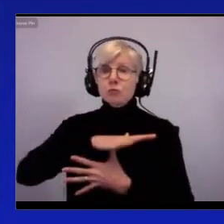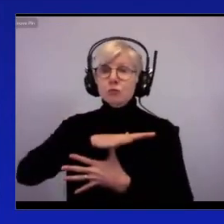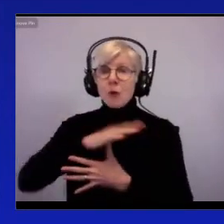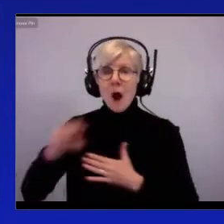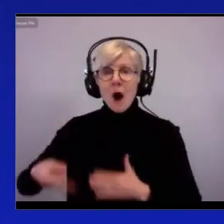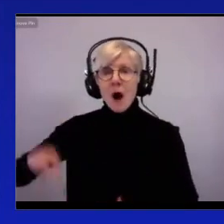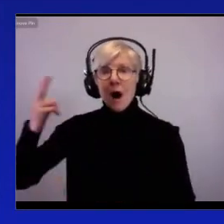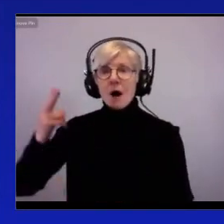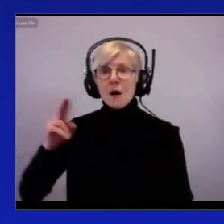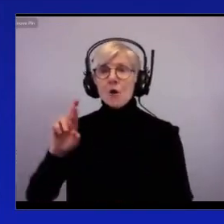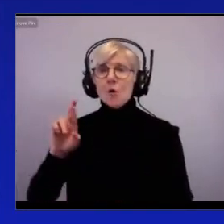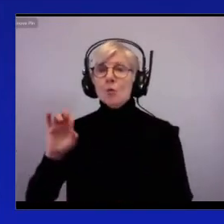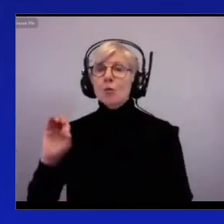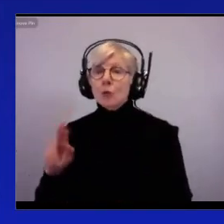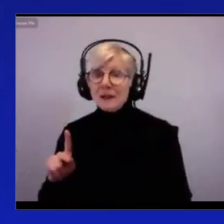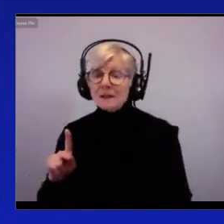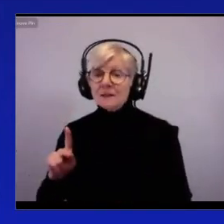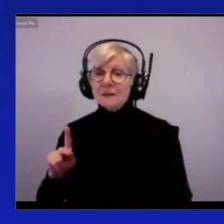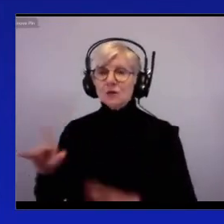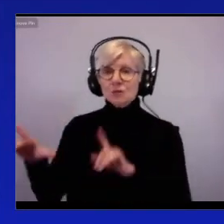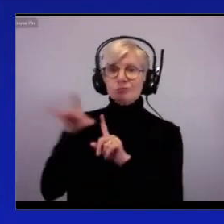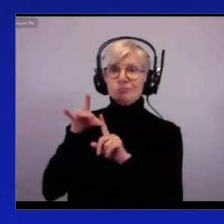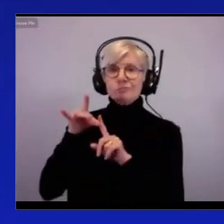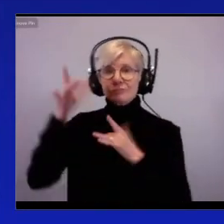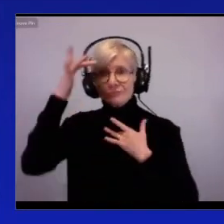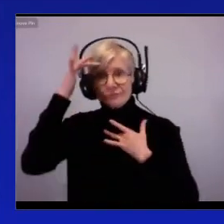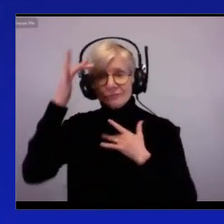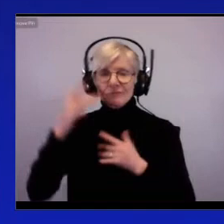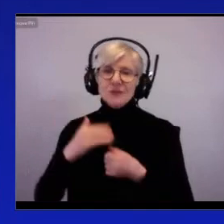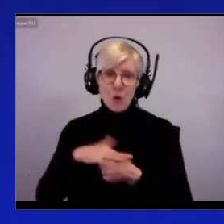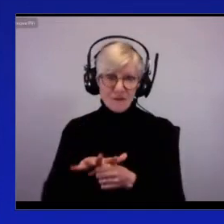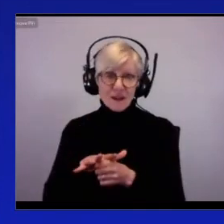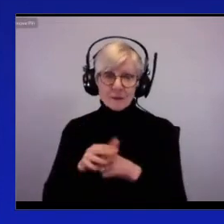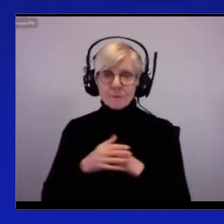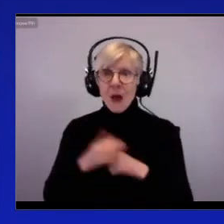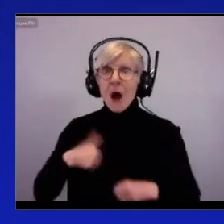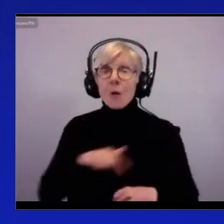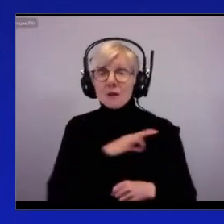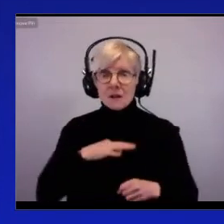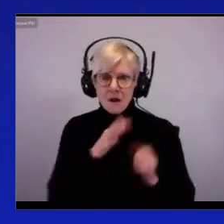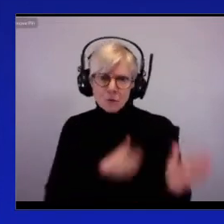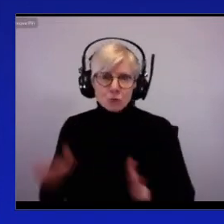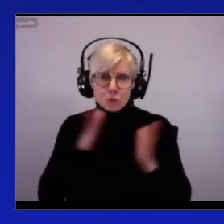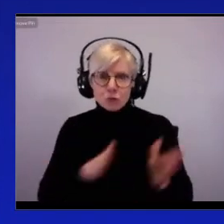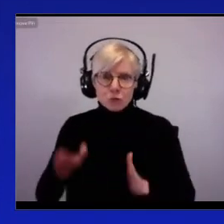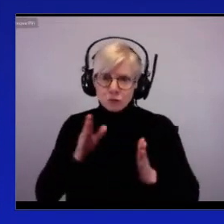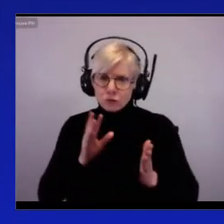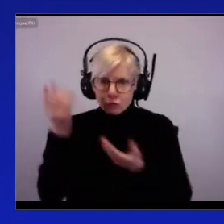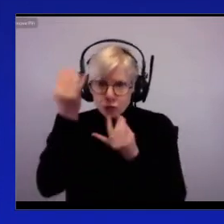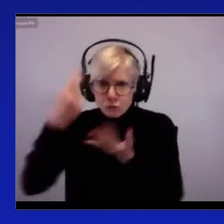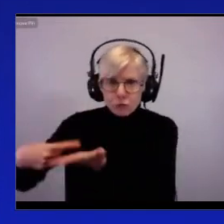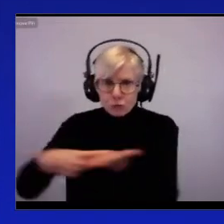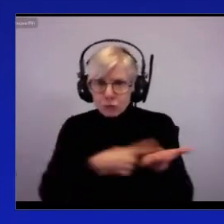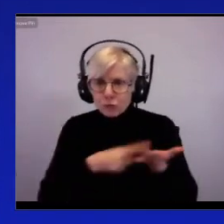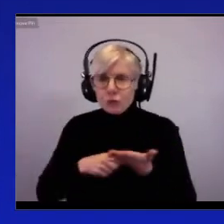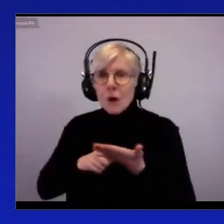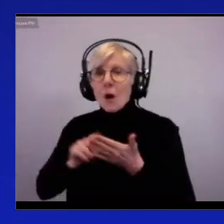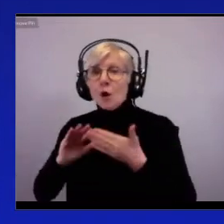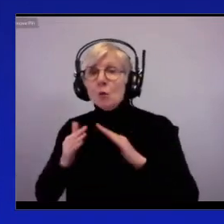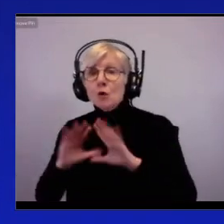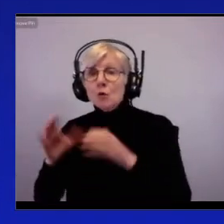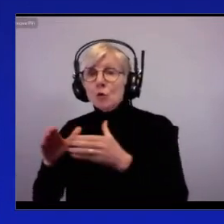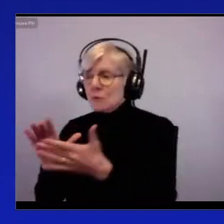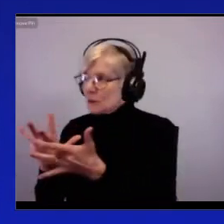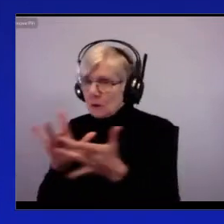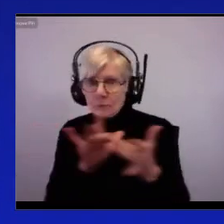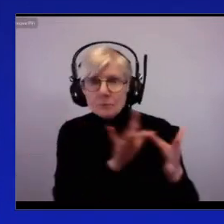COVID-19. As you will no doubt see today, staff has been hard at work for weeks developing strategies and consulting with community groups to